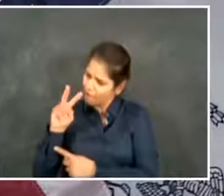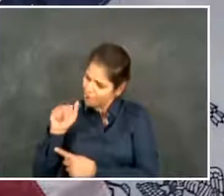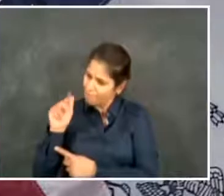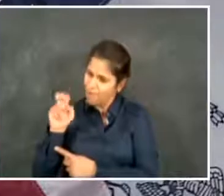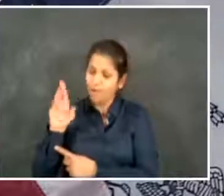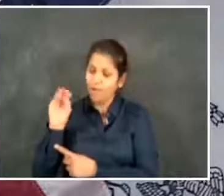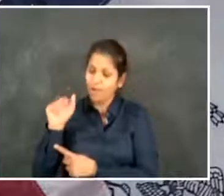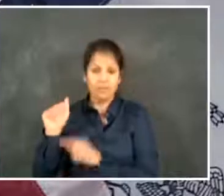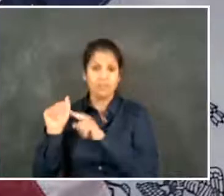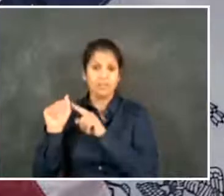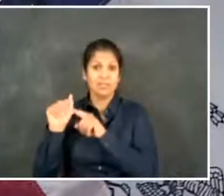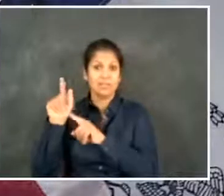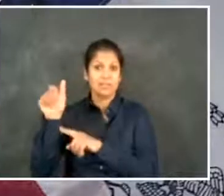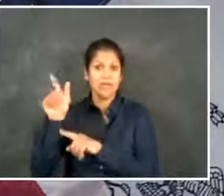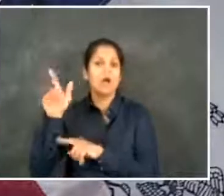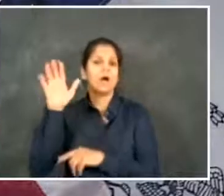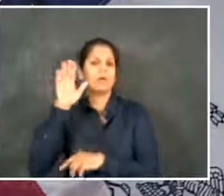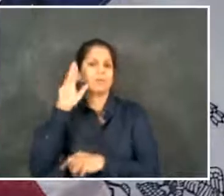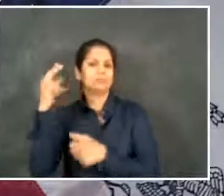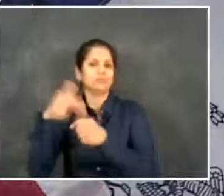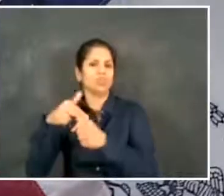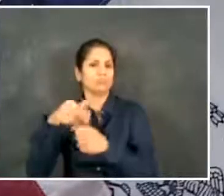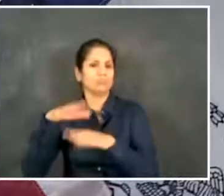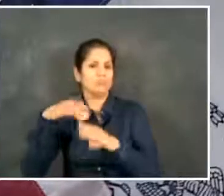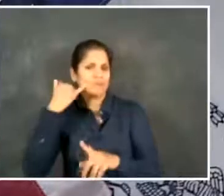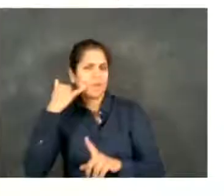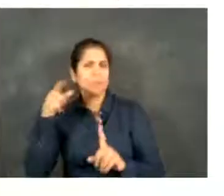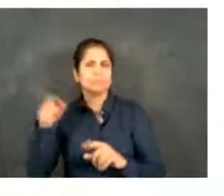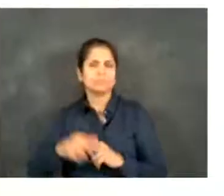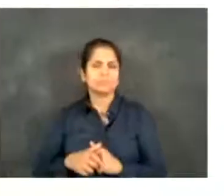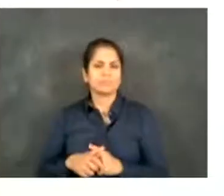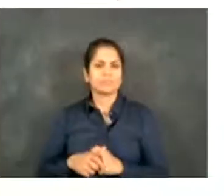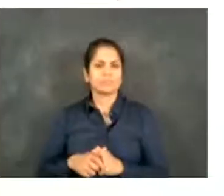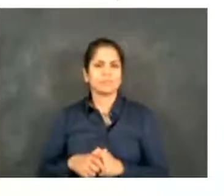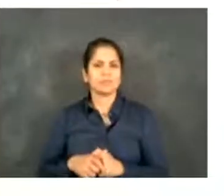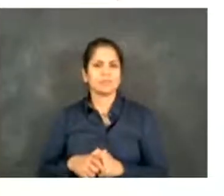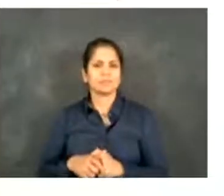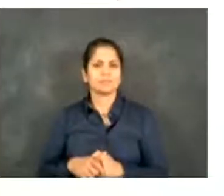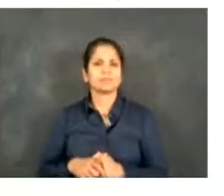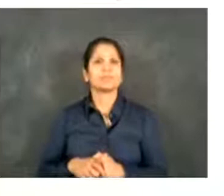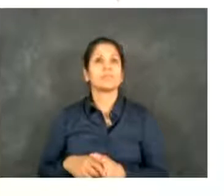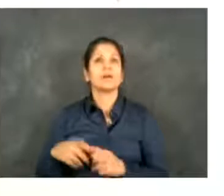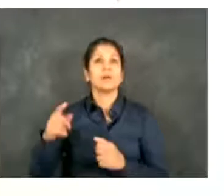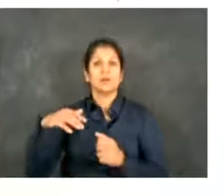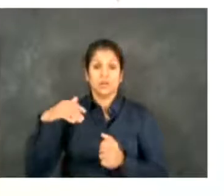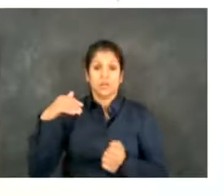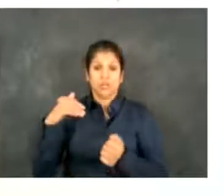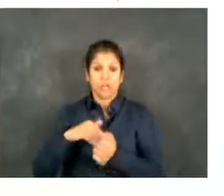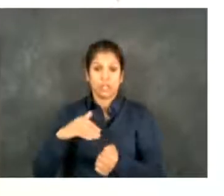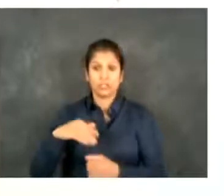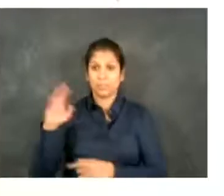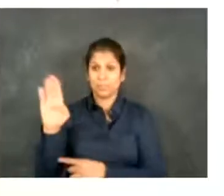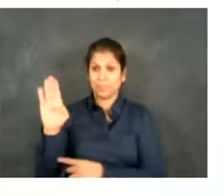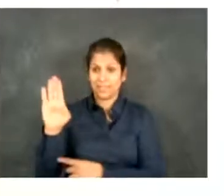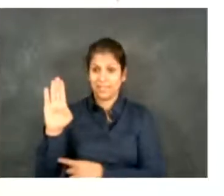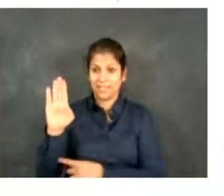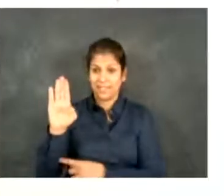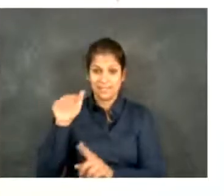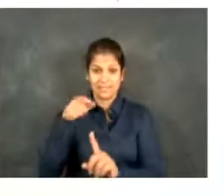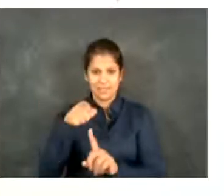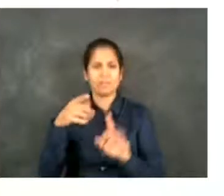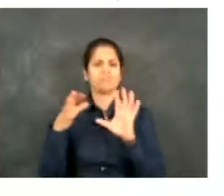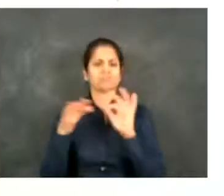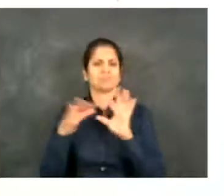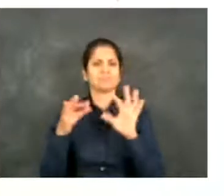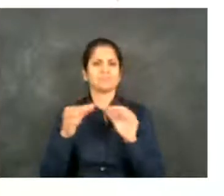Well, we may have to. Yes, sorry, I was on mute. Let me start off by saying that we take very seriously